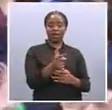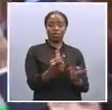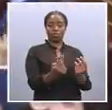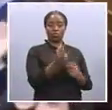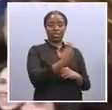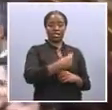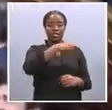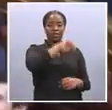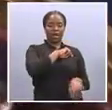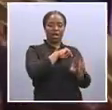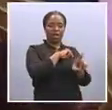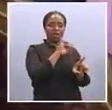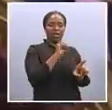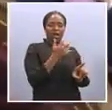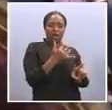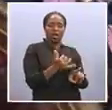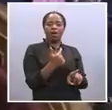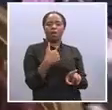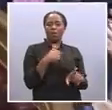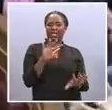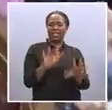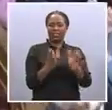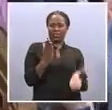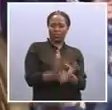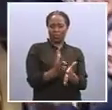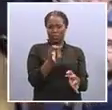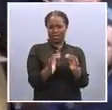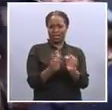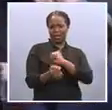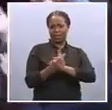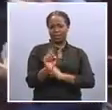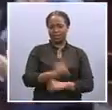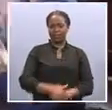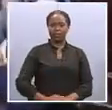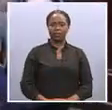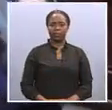appointment further casts Spain into an uncertain political landscape.